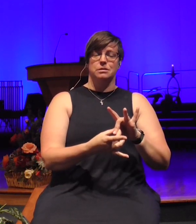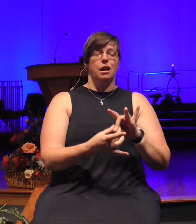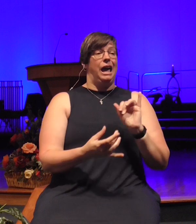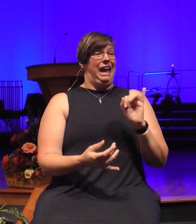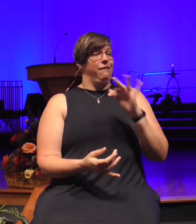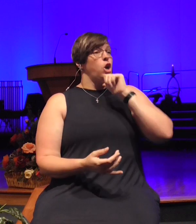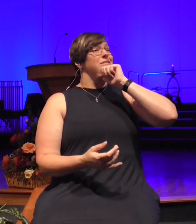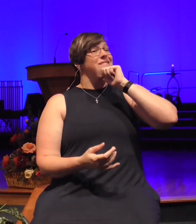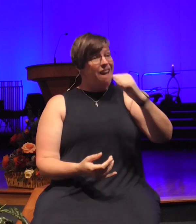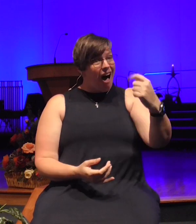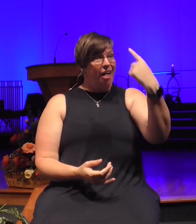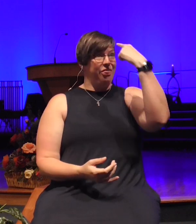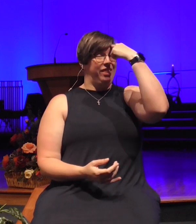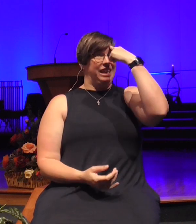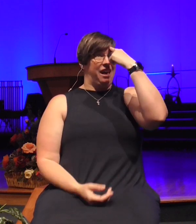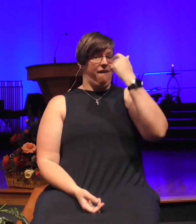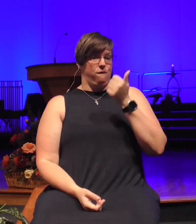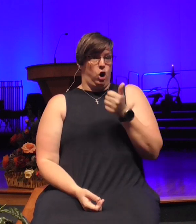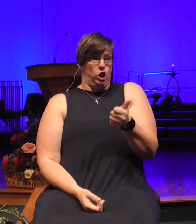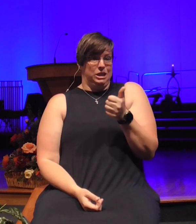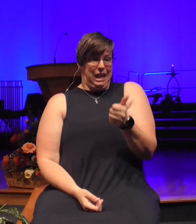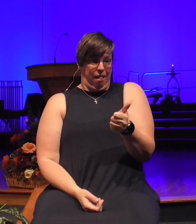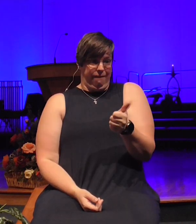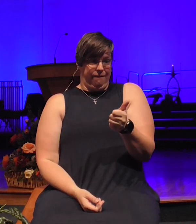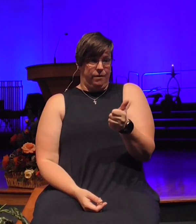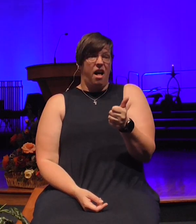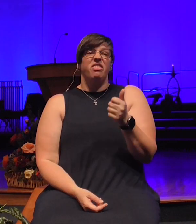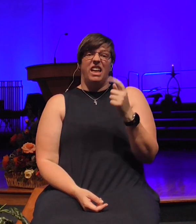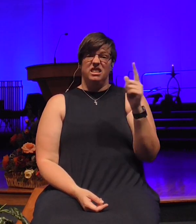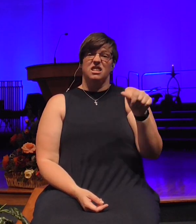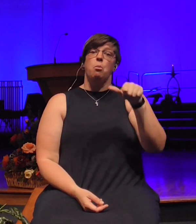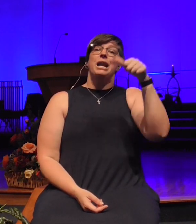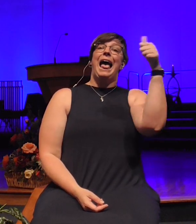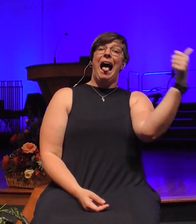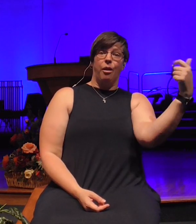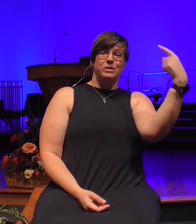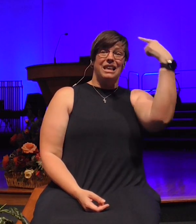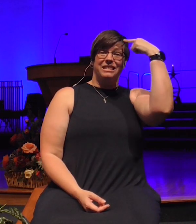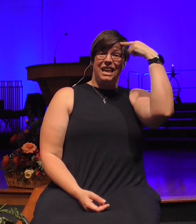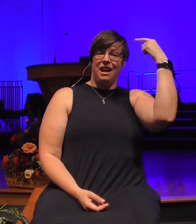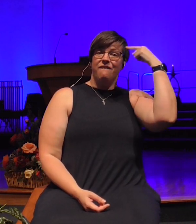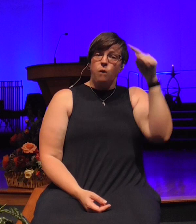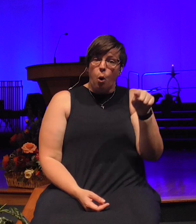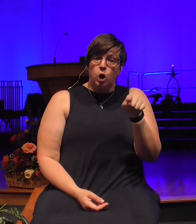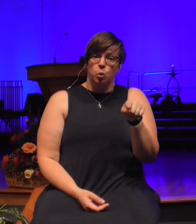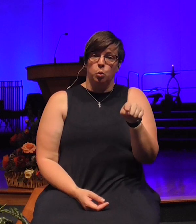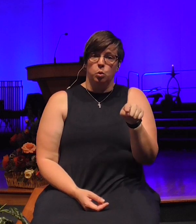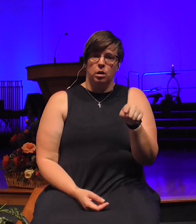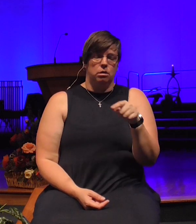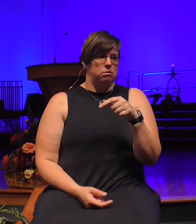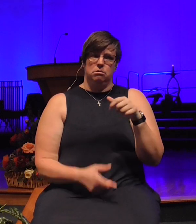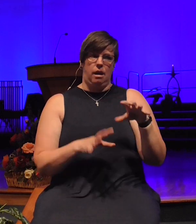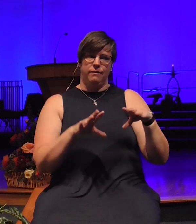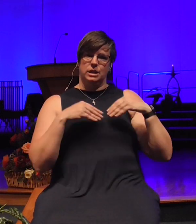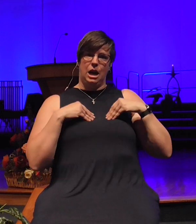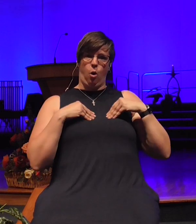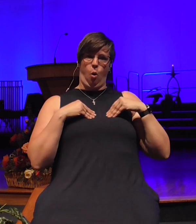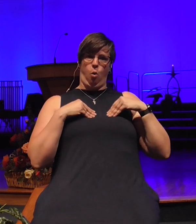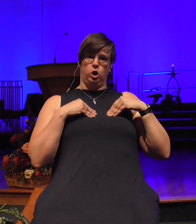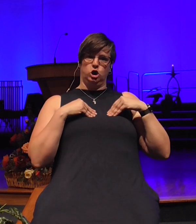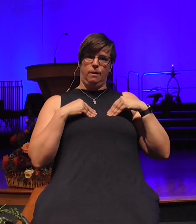relationships. And if you're not thinking for yourself, then someone or something else is thinking for you. So take